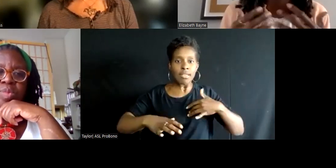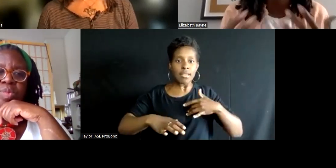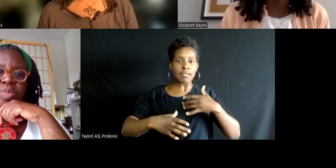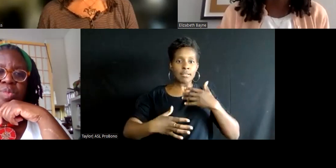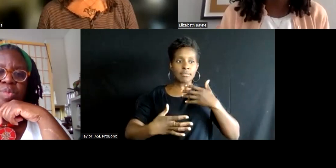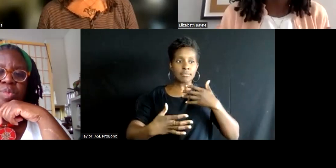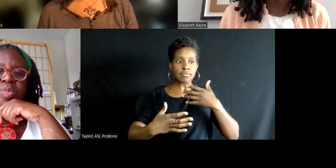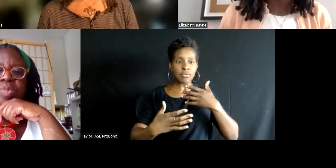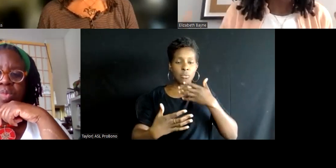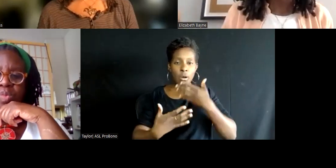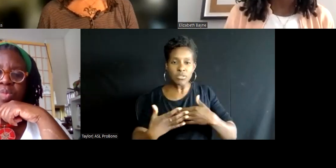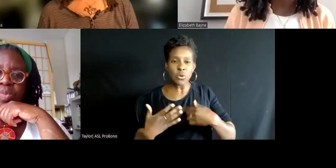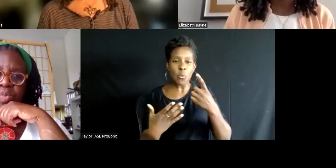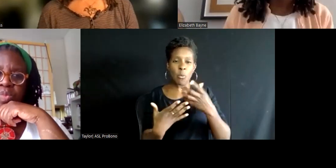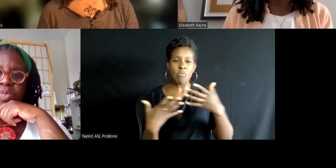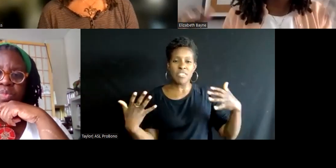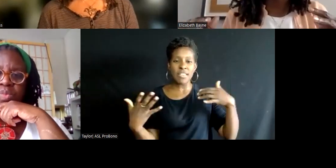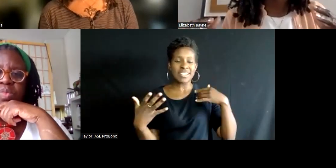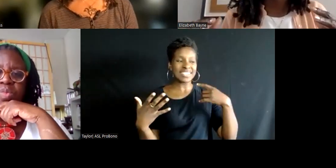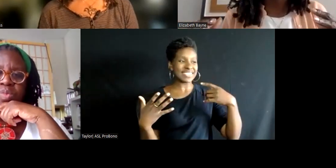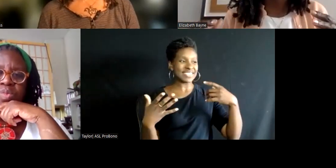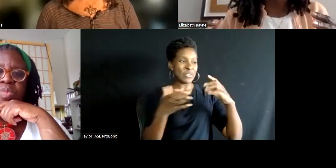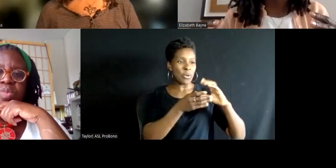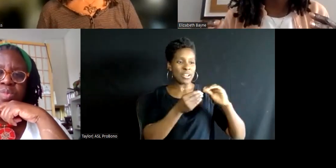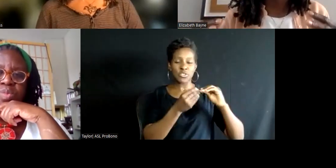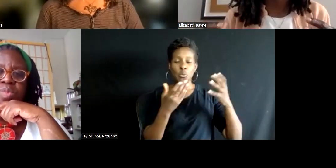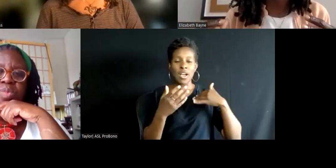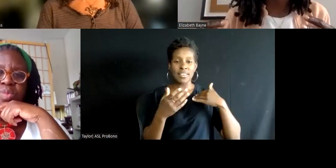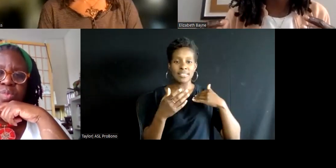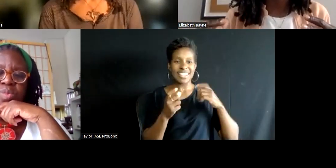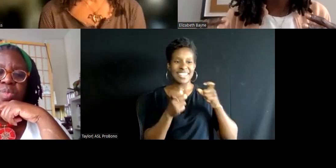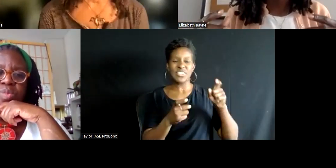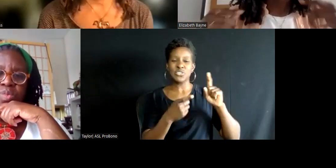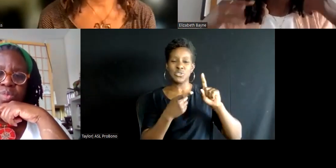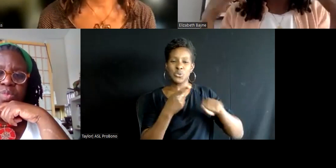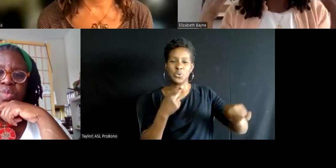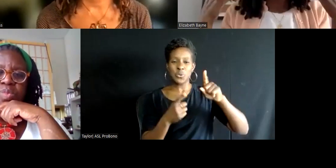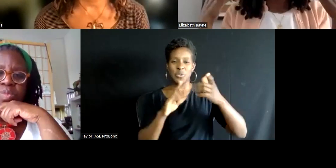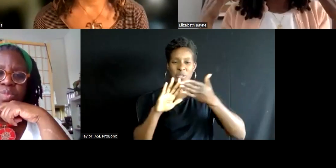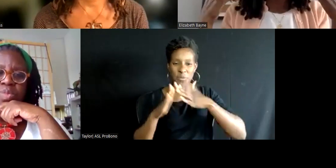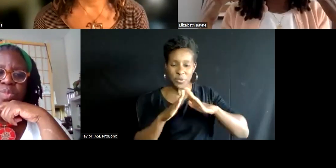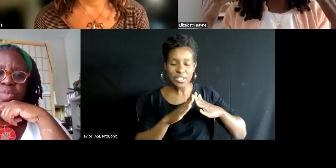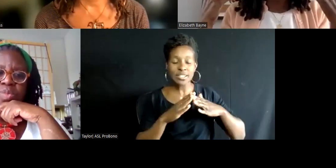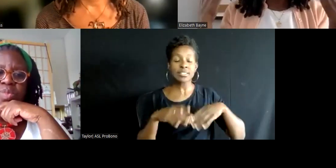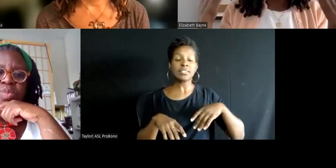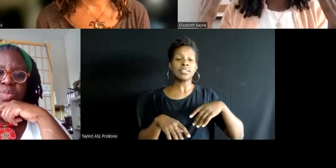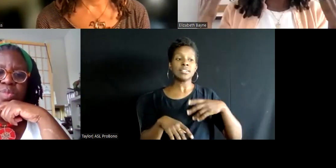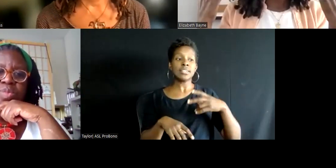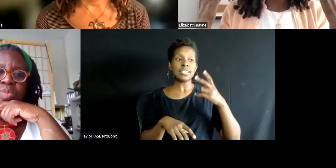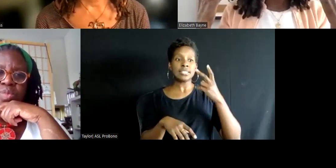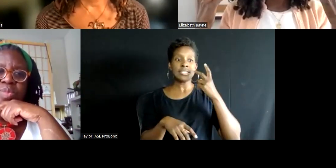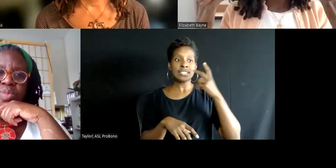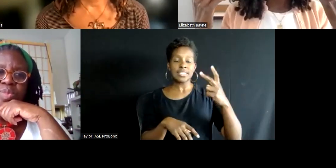it to communities and watching the conversations that happen after the screening and the light bulbs go